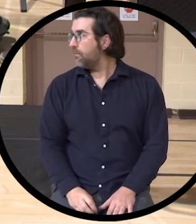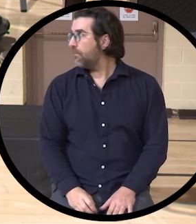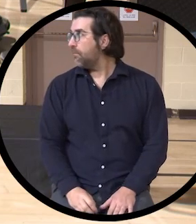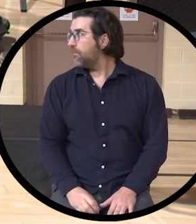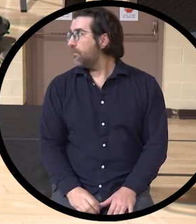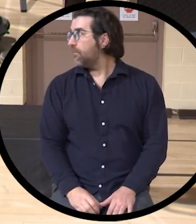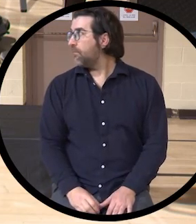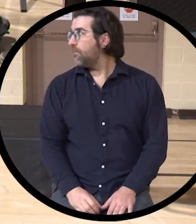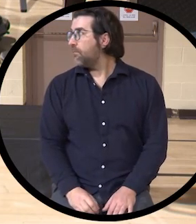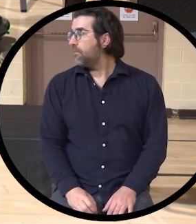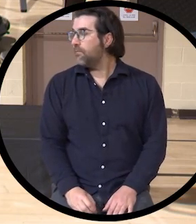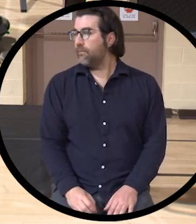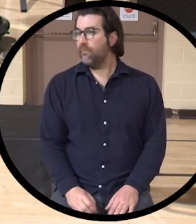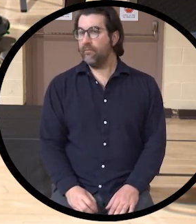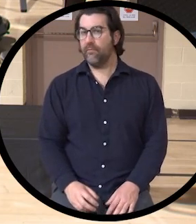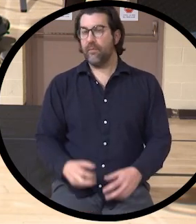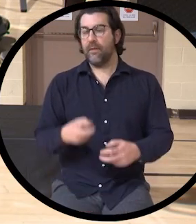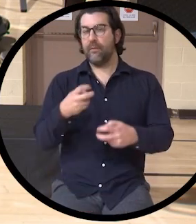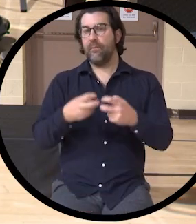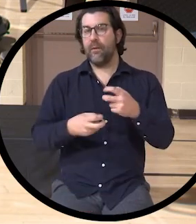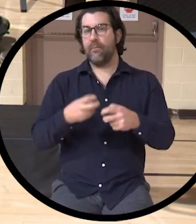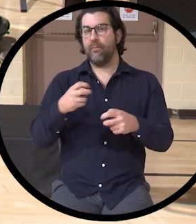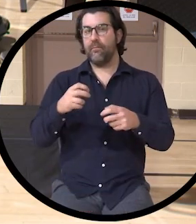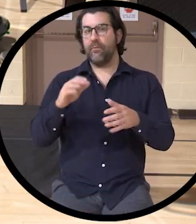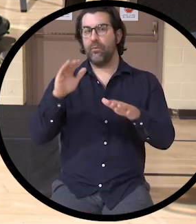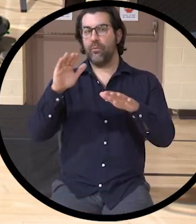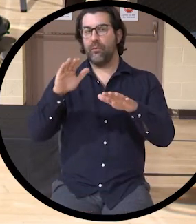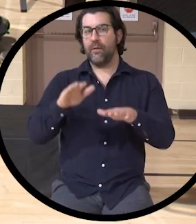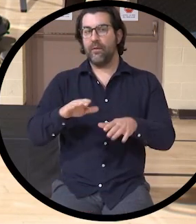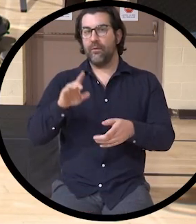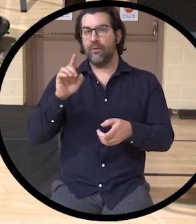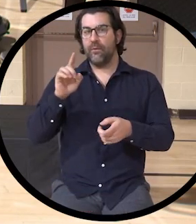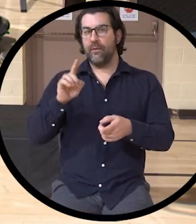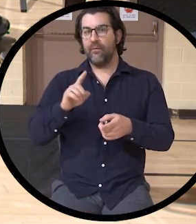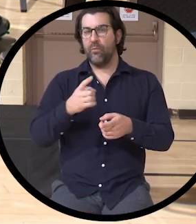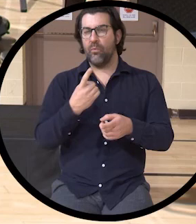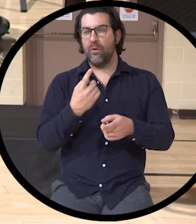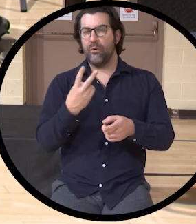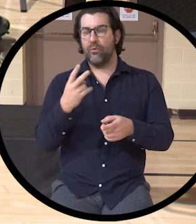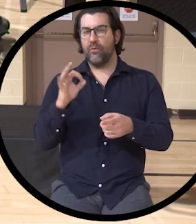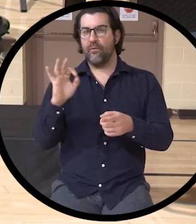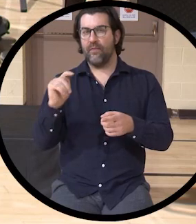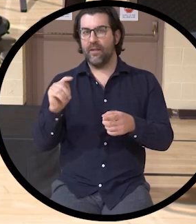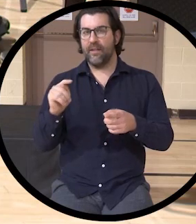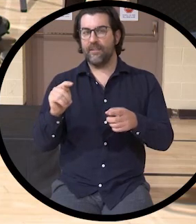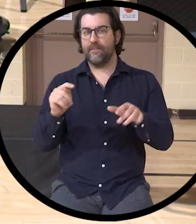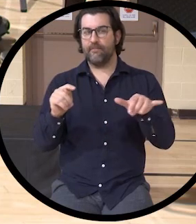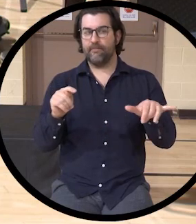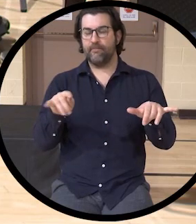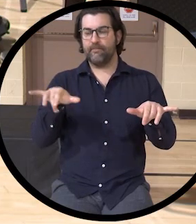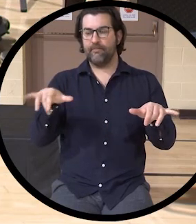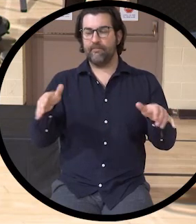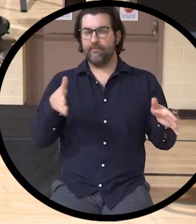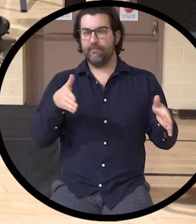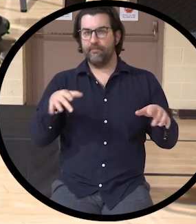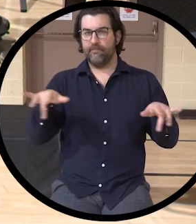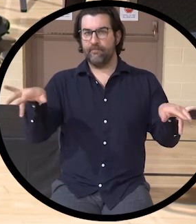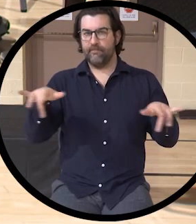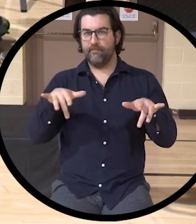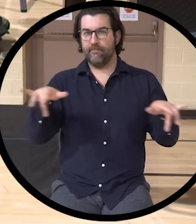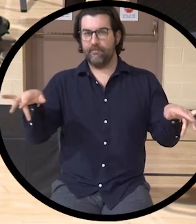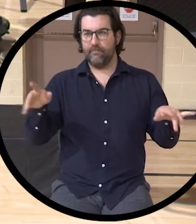Yeah, so to mitigate that problem, we do leave either like 1 or 2 feet of space on either side of the speed table to kind of